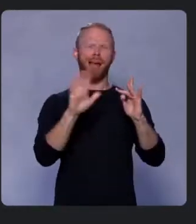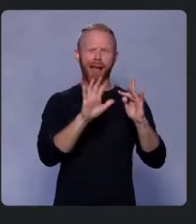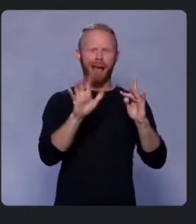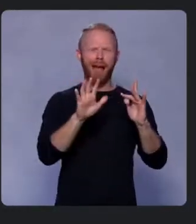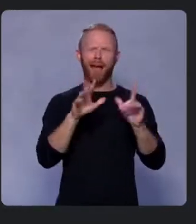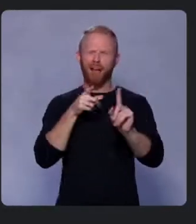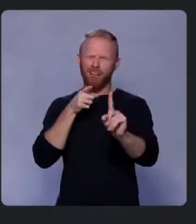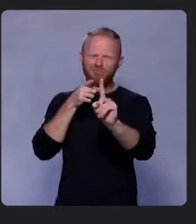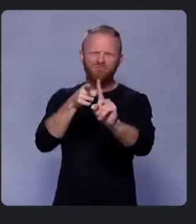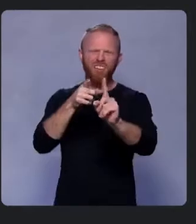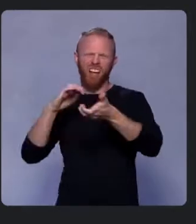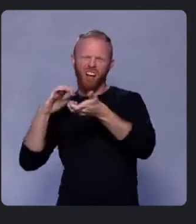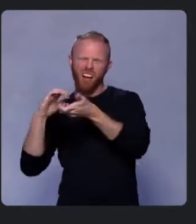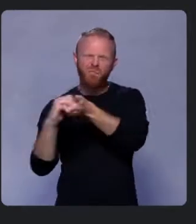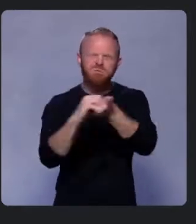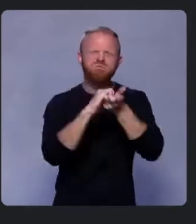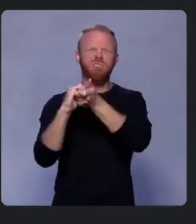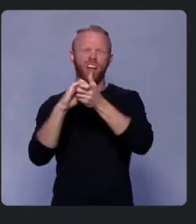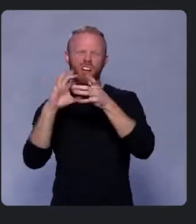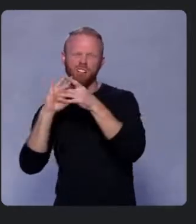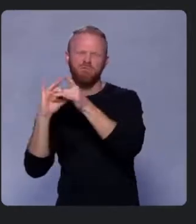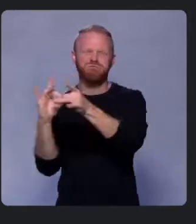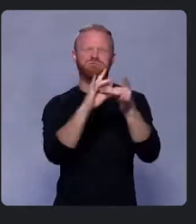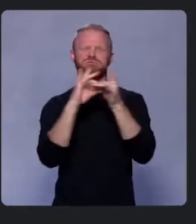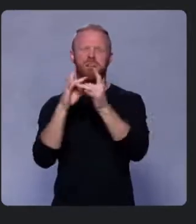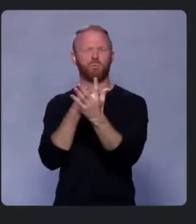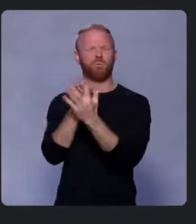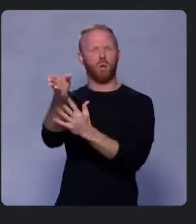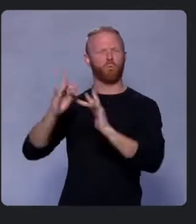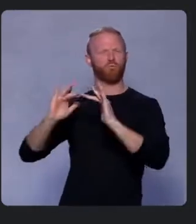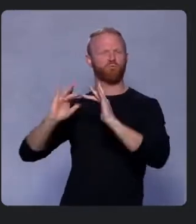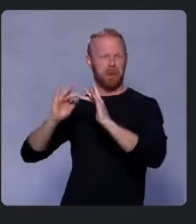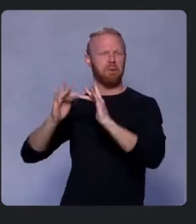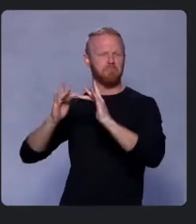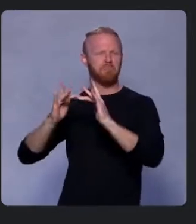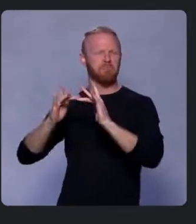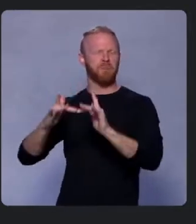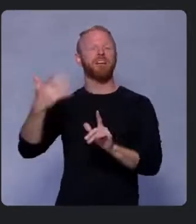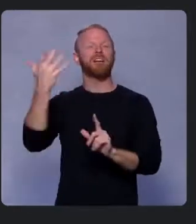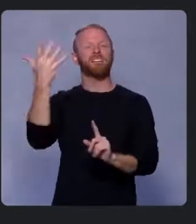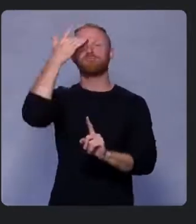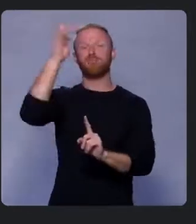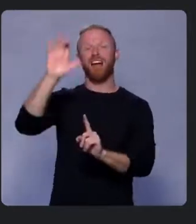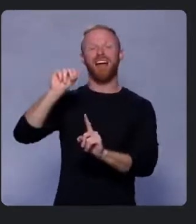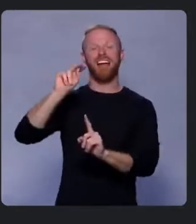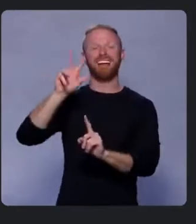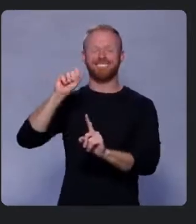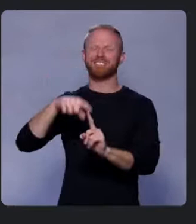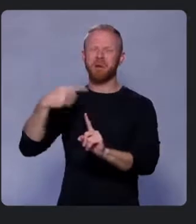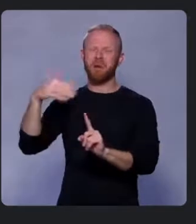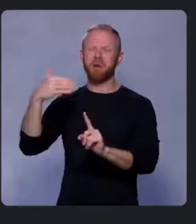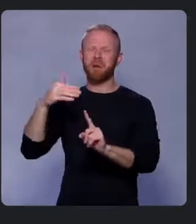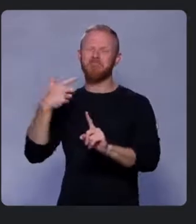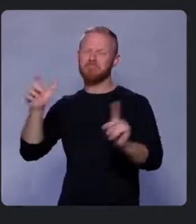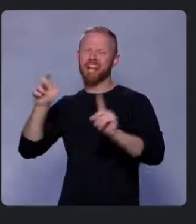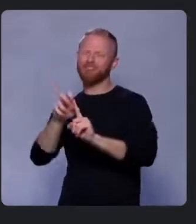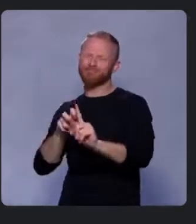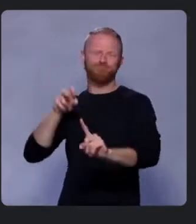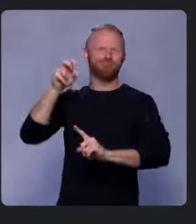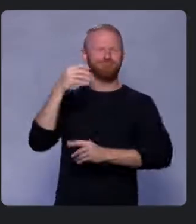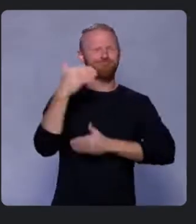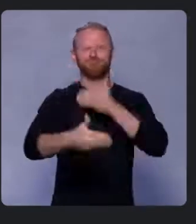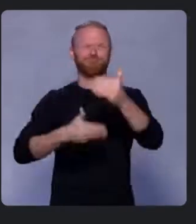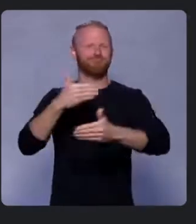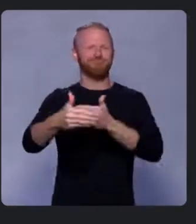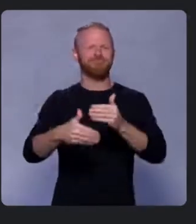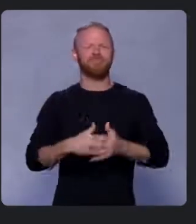and toward collaborative, linked content inspired by the web. Smart Canvas is our next big step.